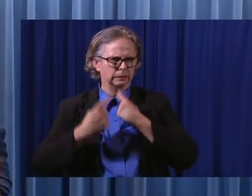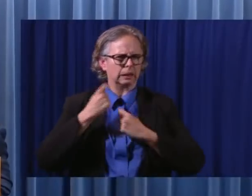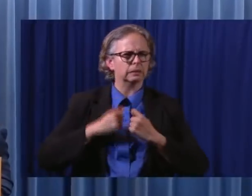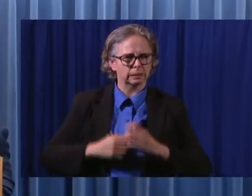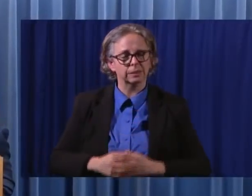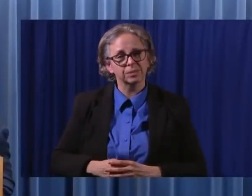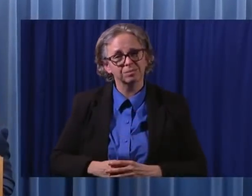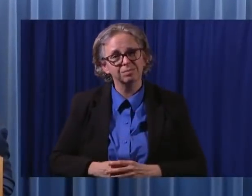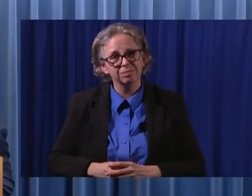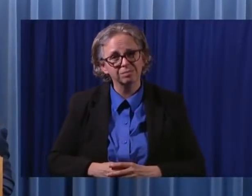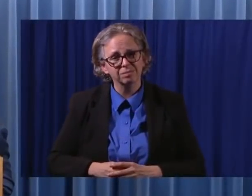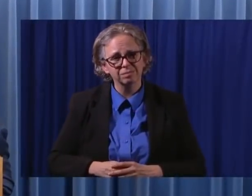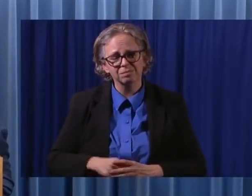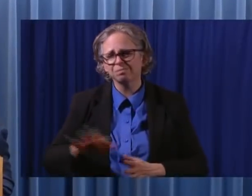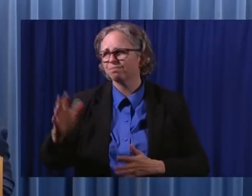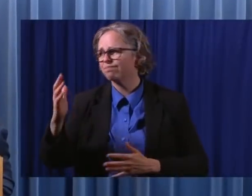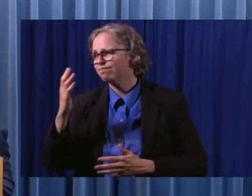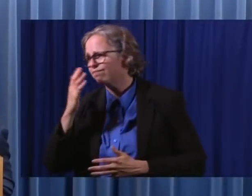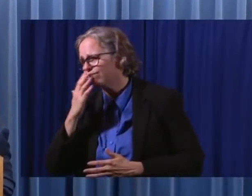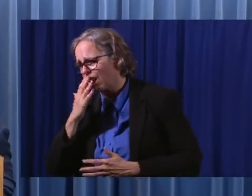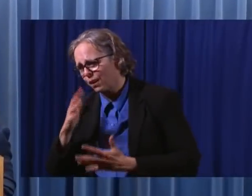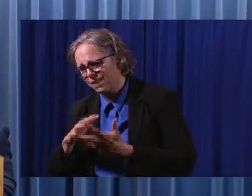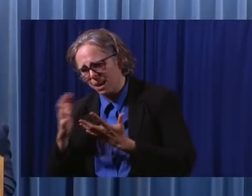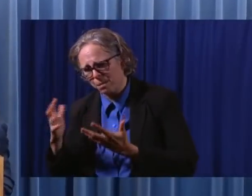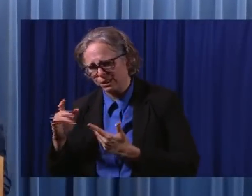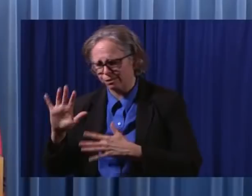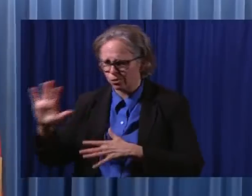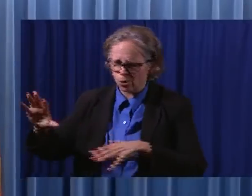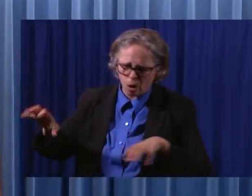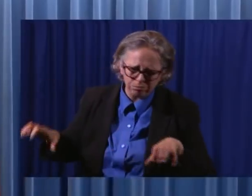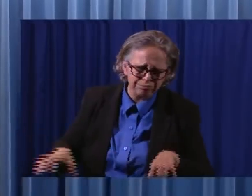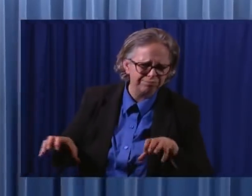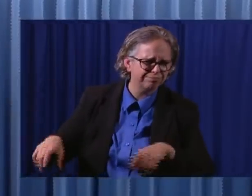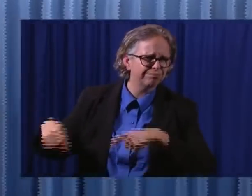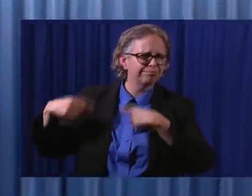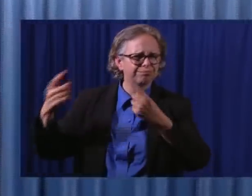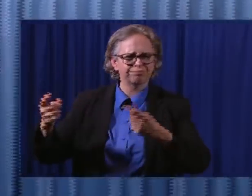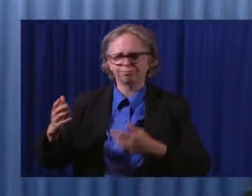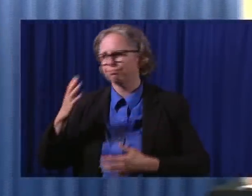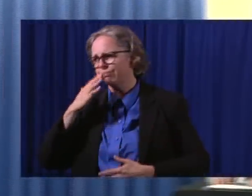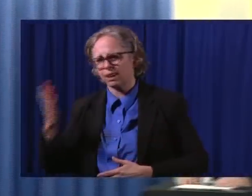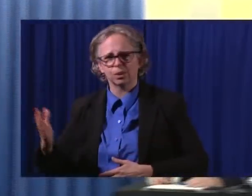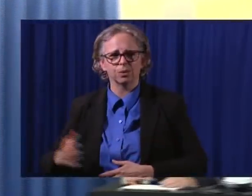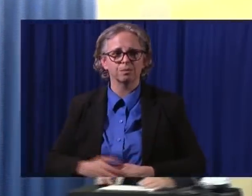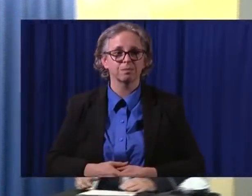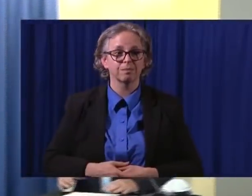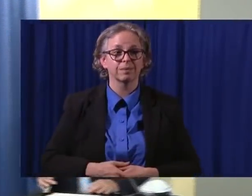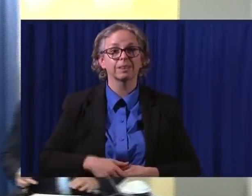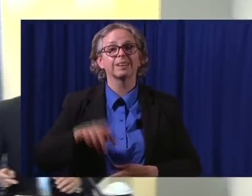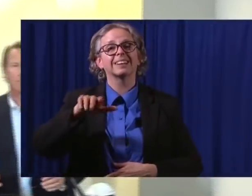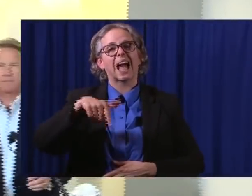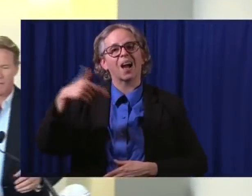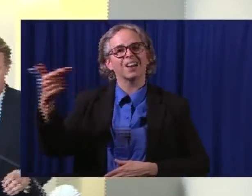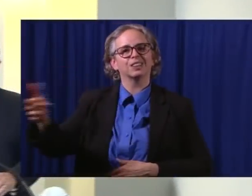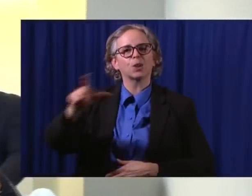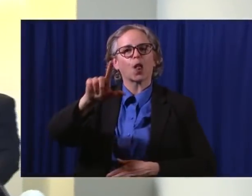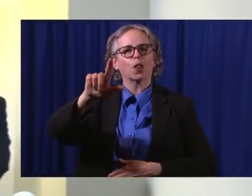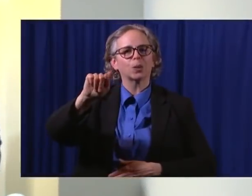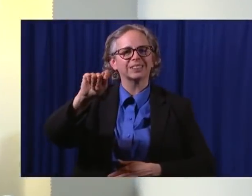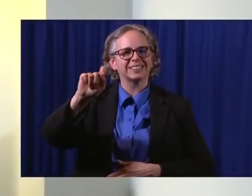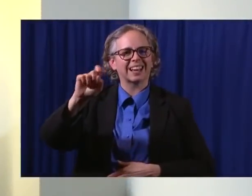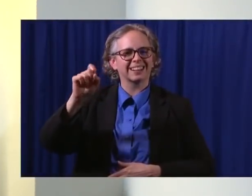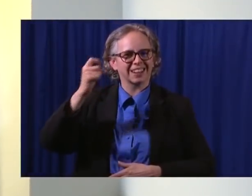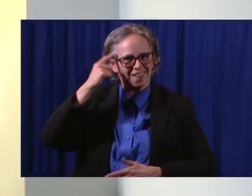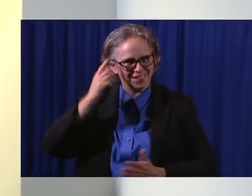very much. Thanks for all you do, the people of the county. Certainly. Thank you. Thank you. Lieutenant Governor. Thank you, Governor.